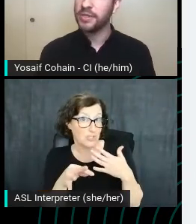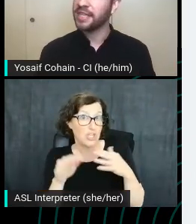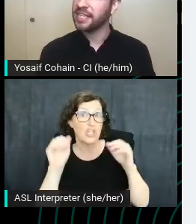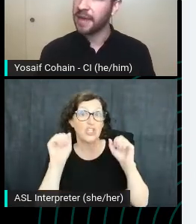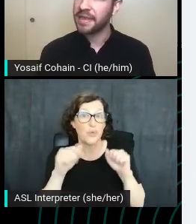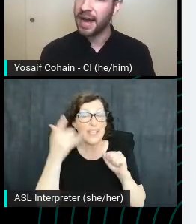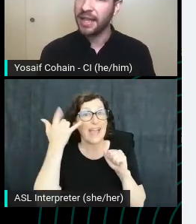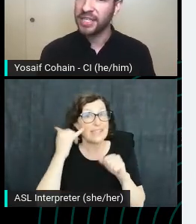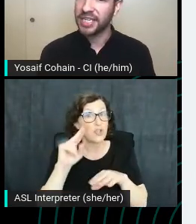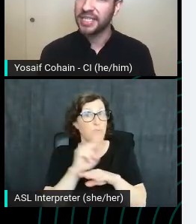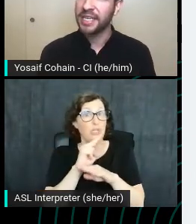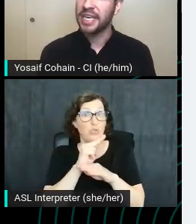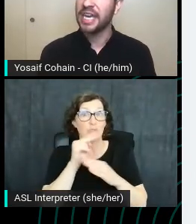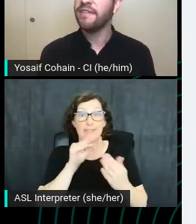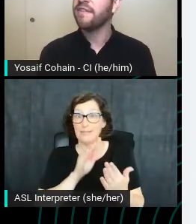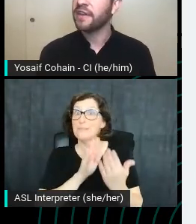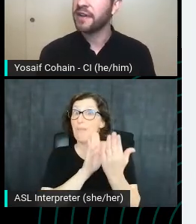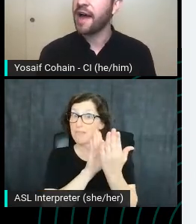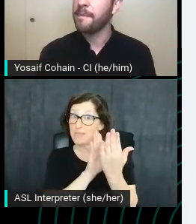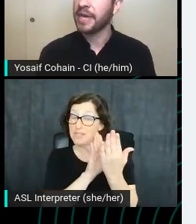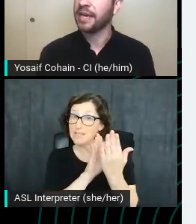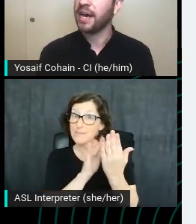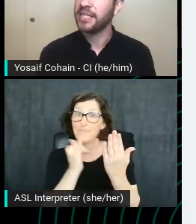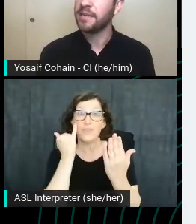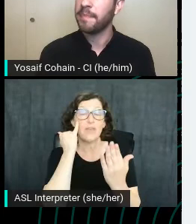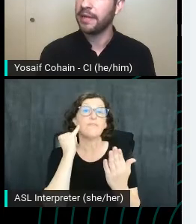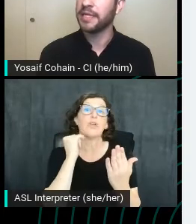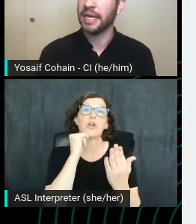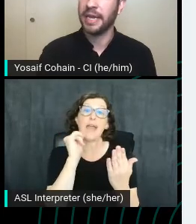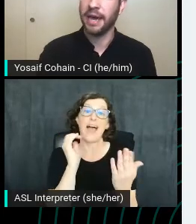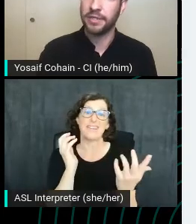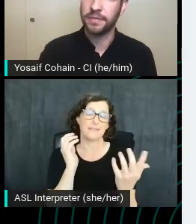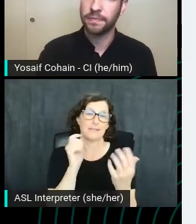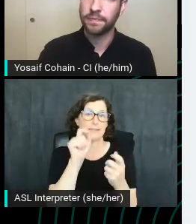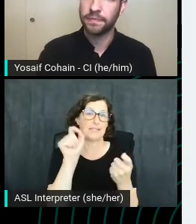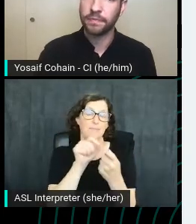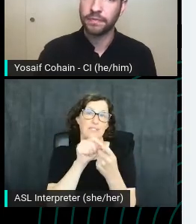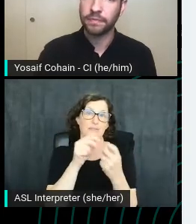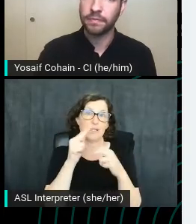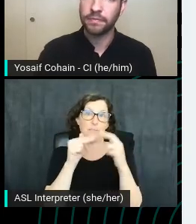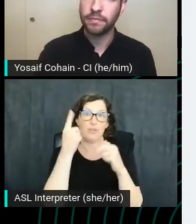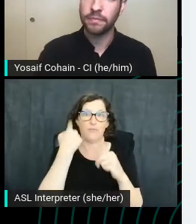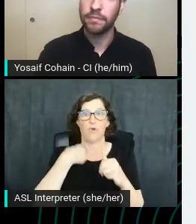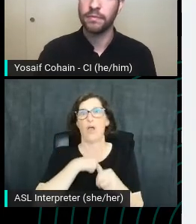we can still be using these methodologies even if they're not being custom built in-house.